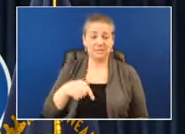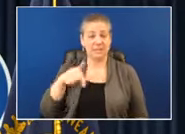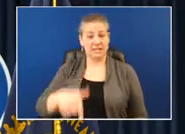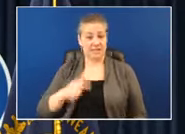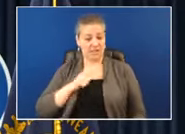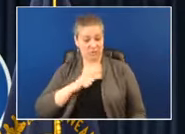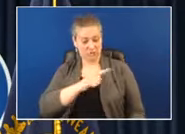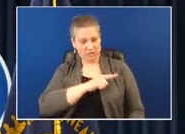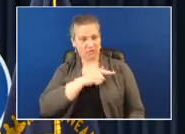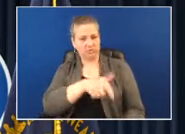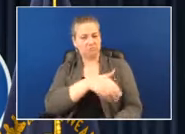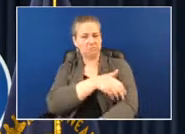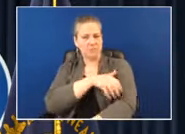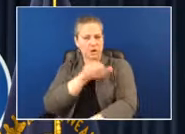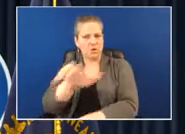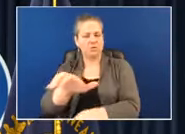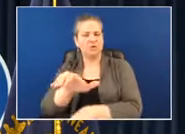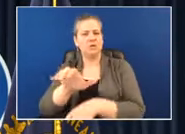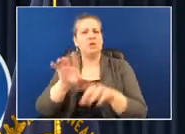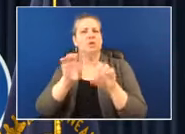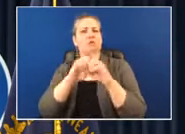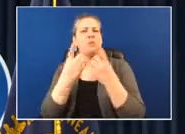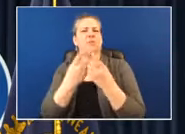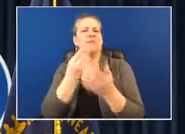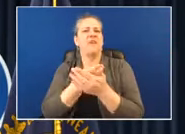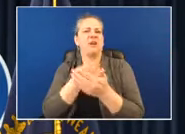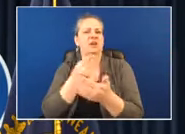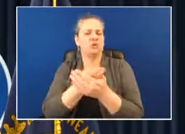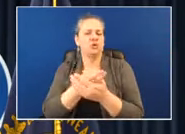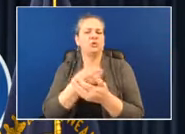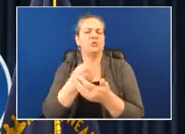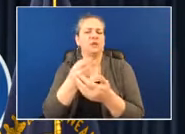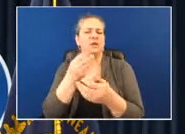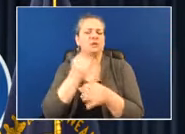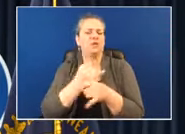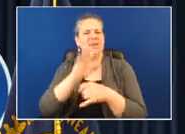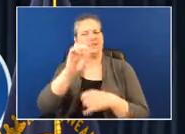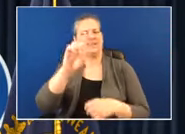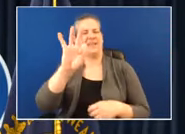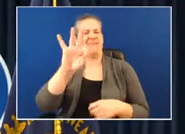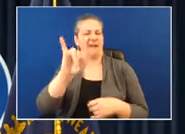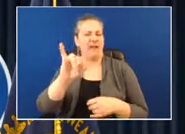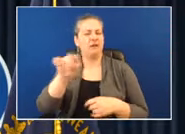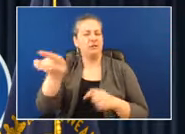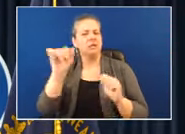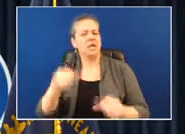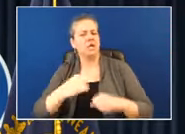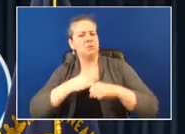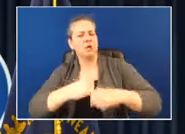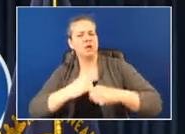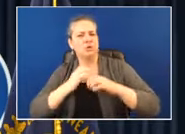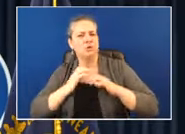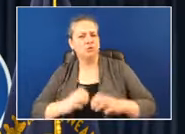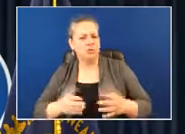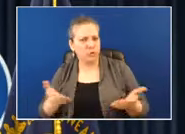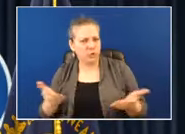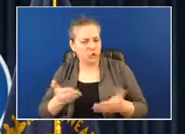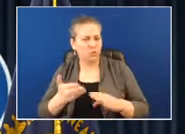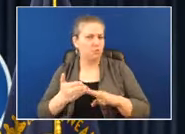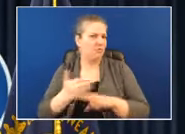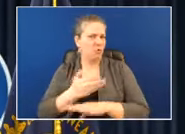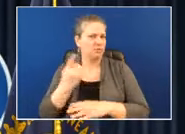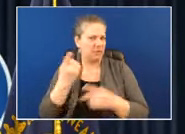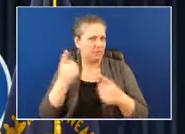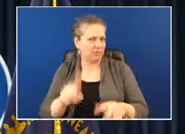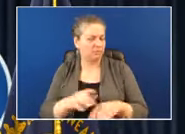the Department of Financial Institutions, or DFI, with the tools to protect consumers here before harm occurs. Under this